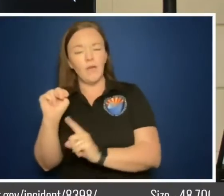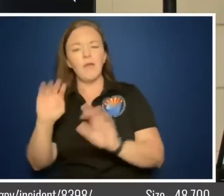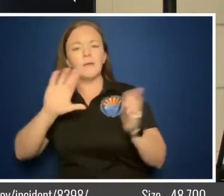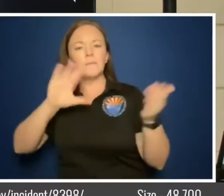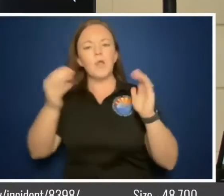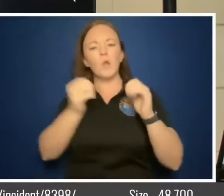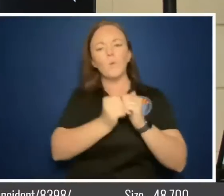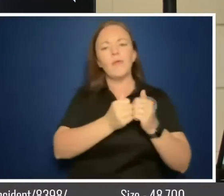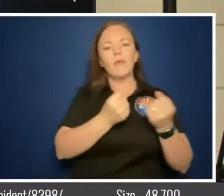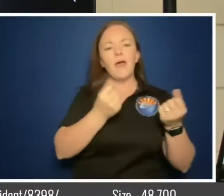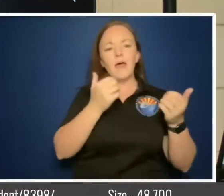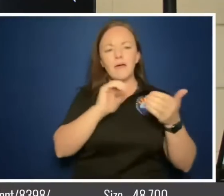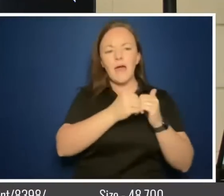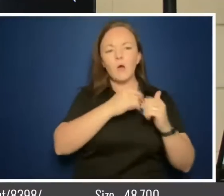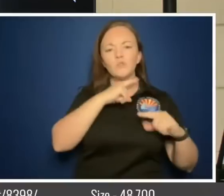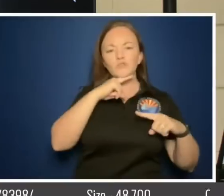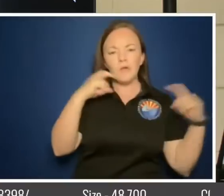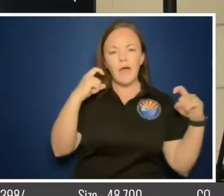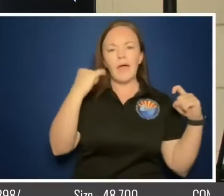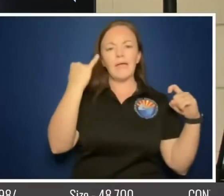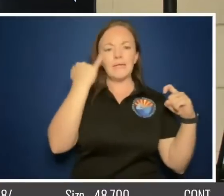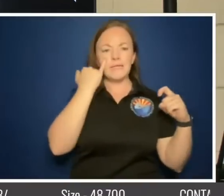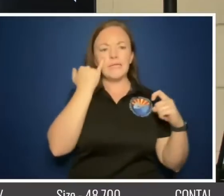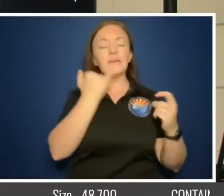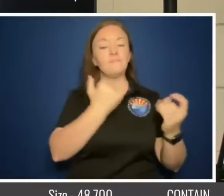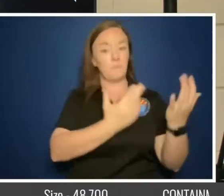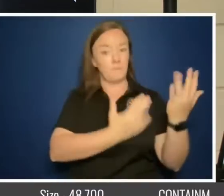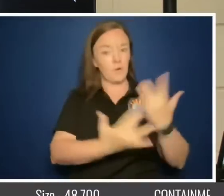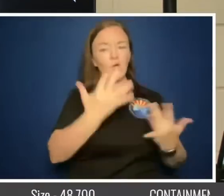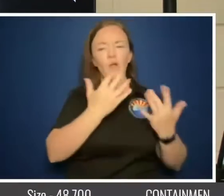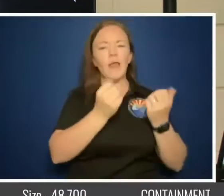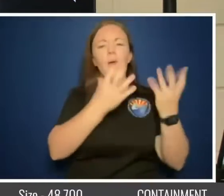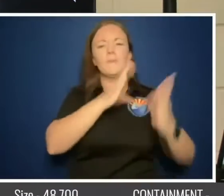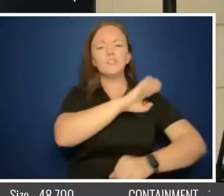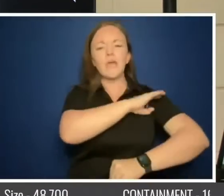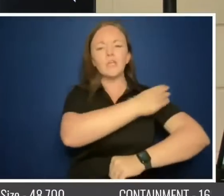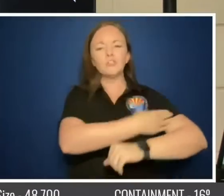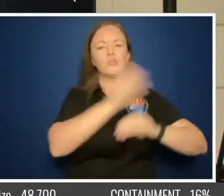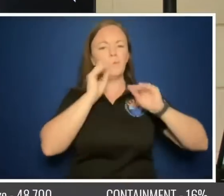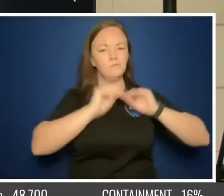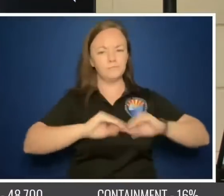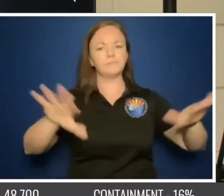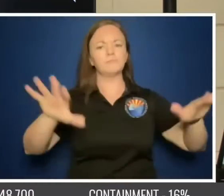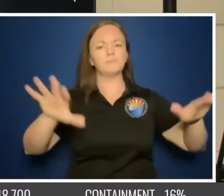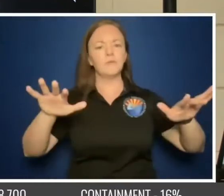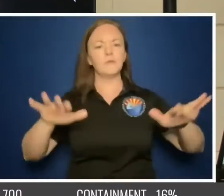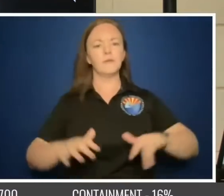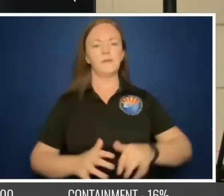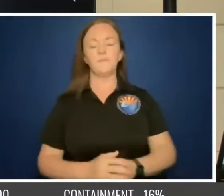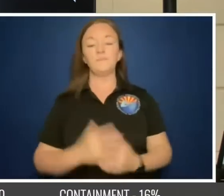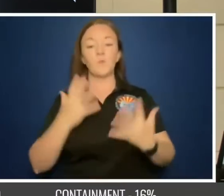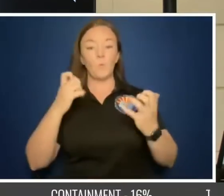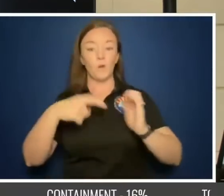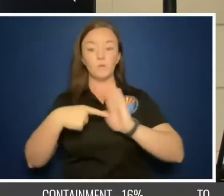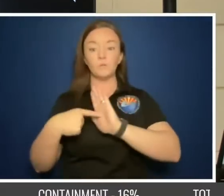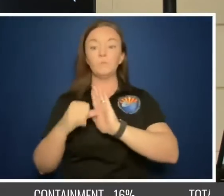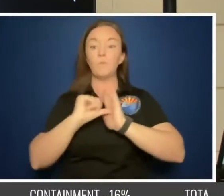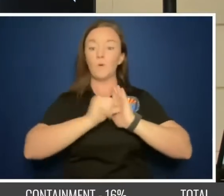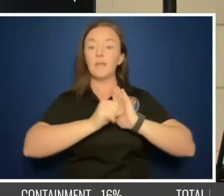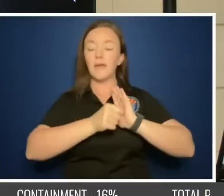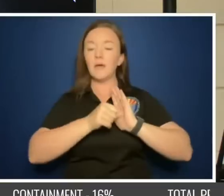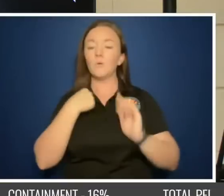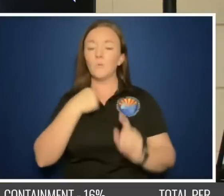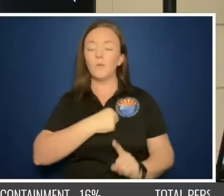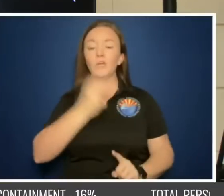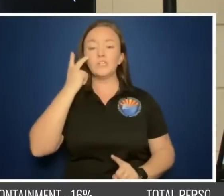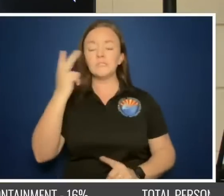would release in the event of a fire situation. And so this, I just wanted to point out that we are seeing